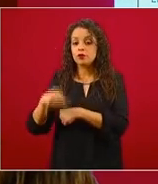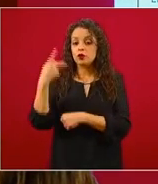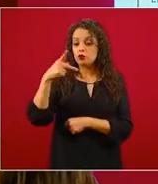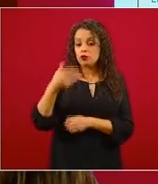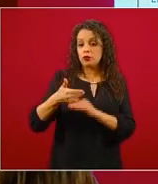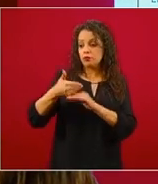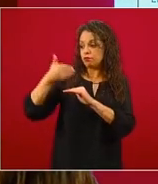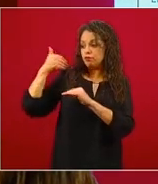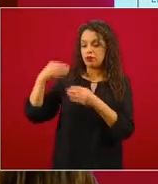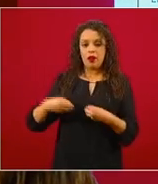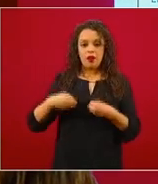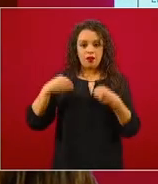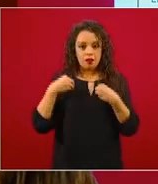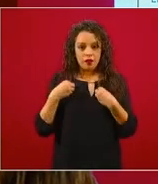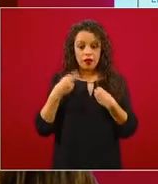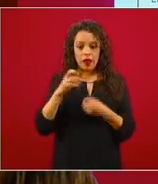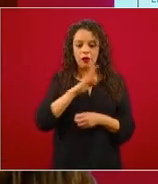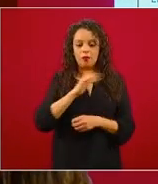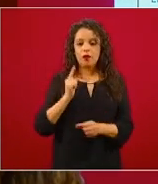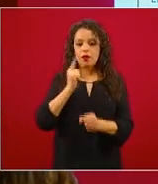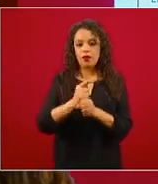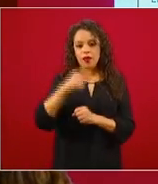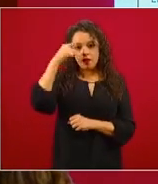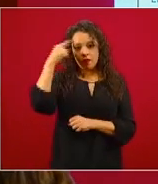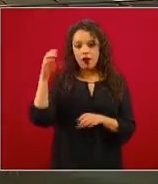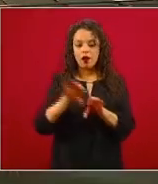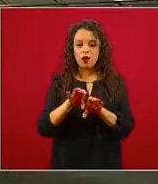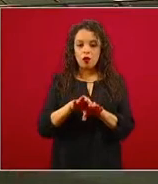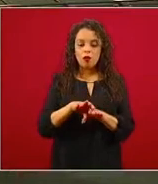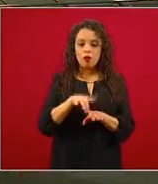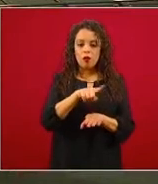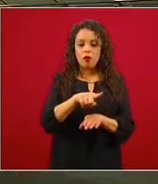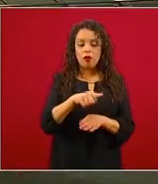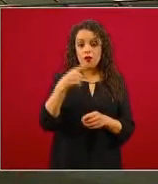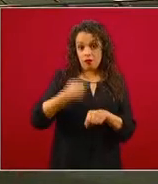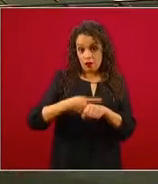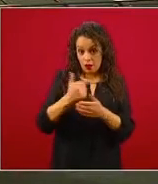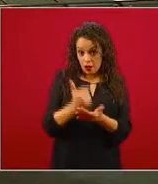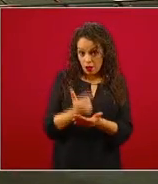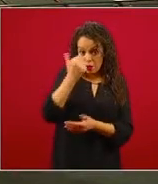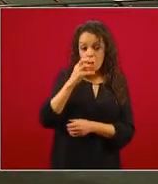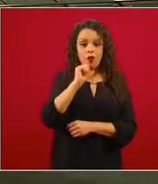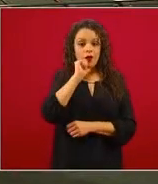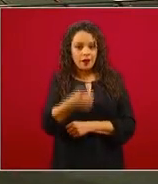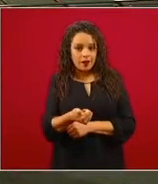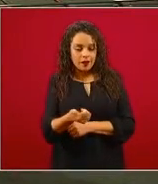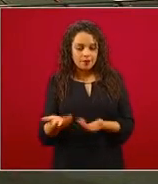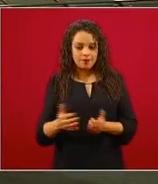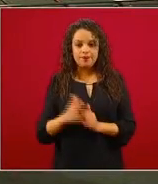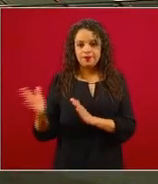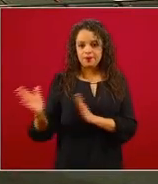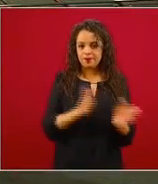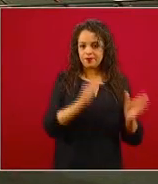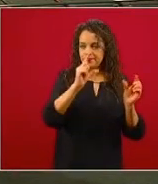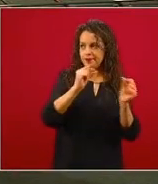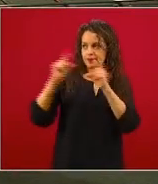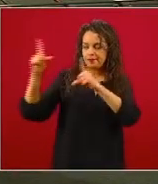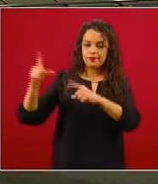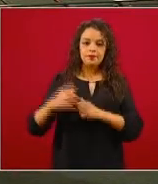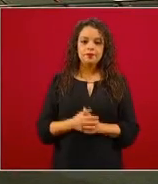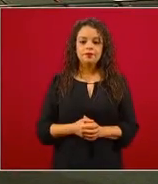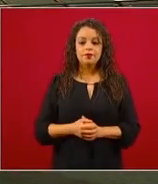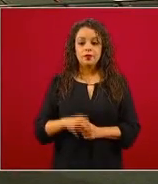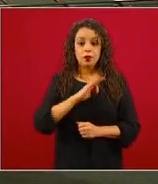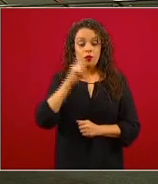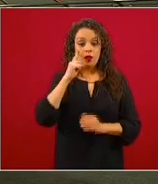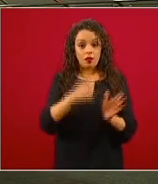if they have a background, these background problems, how likely are they to develop COVID-19? This